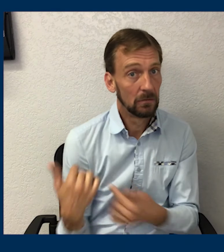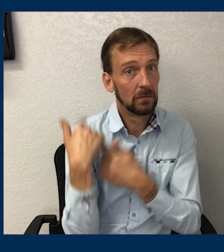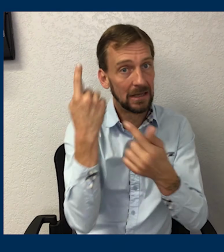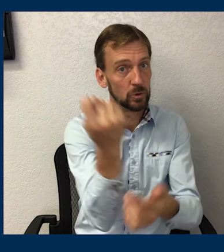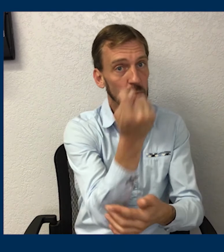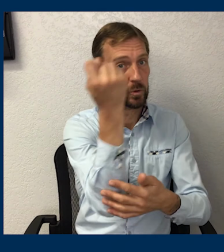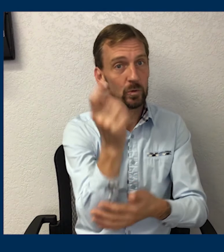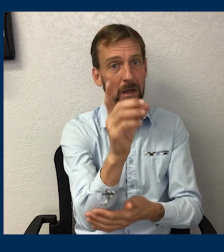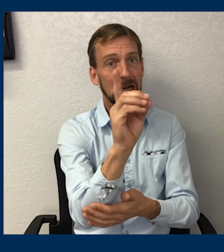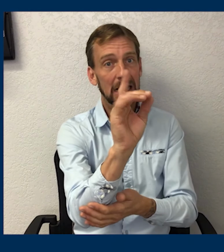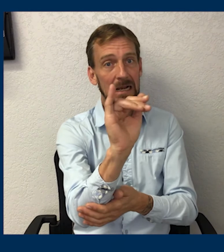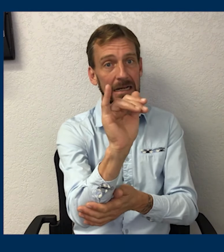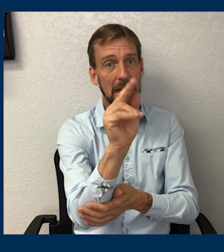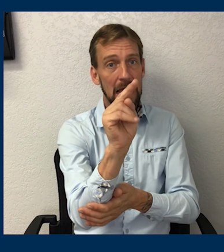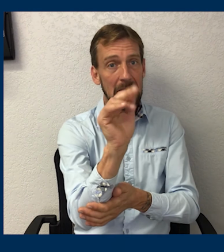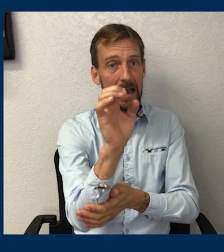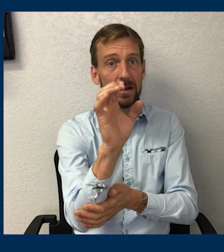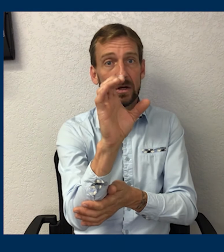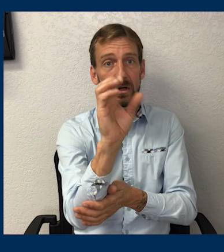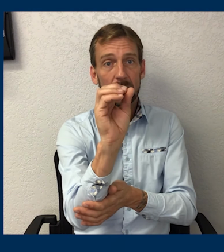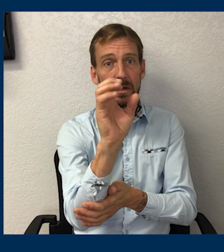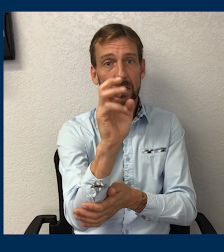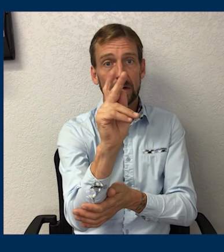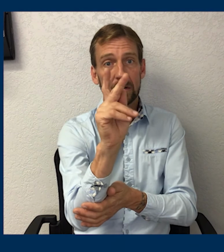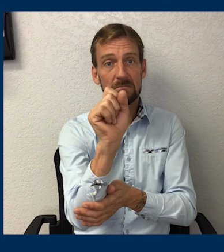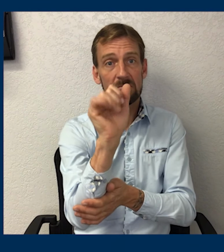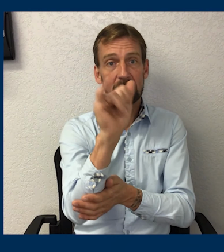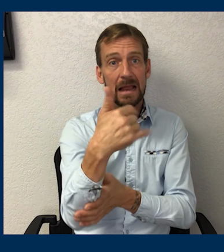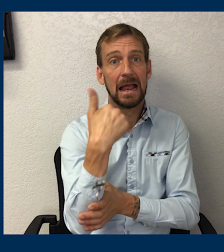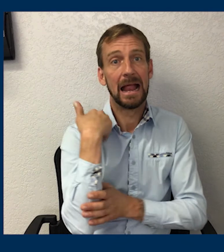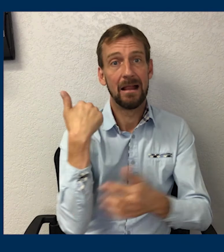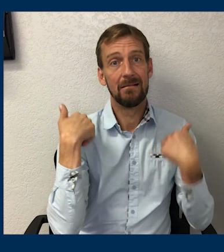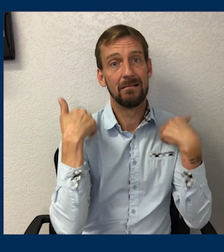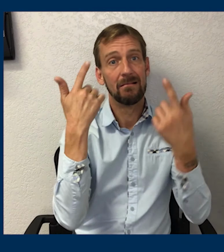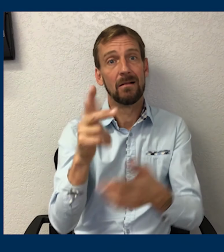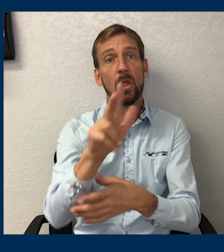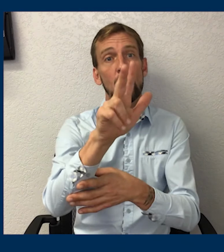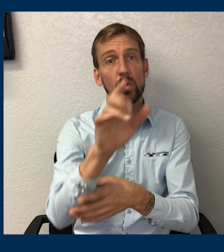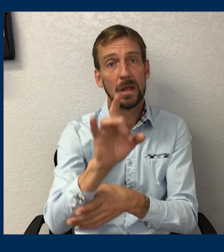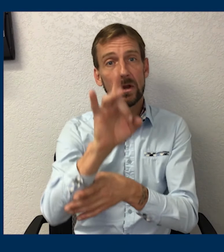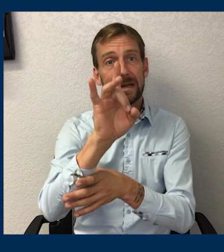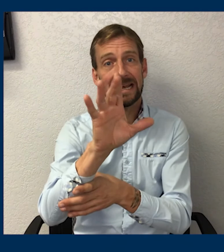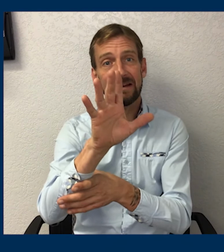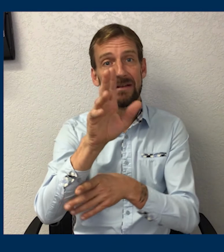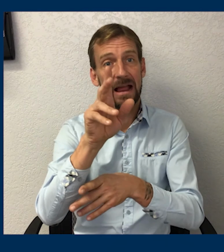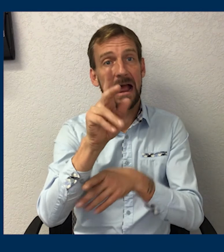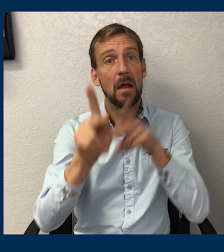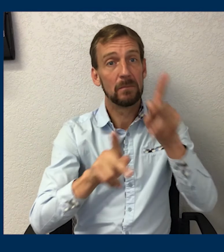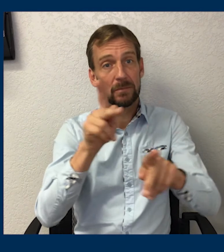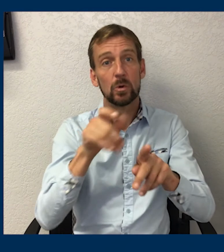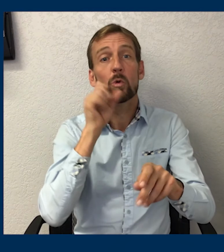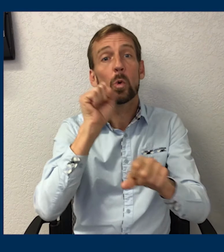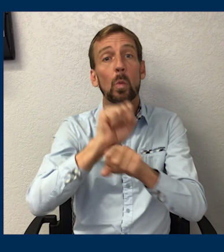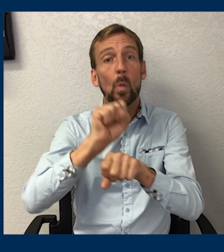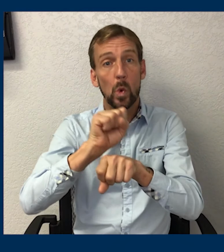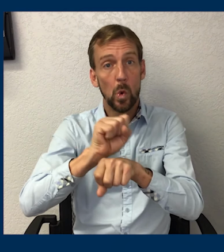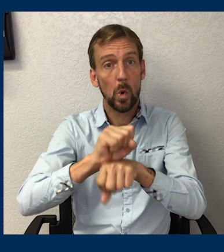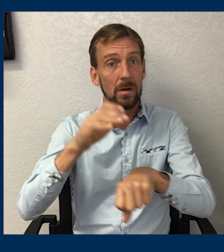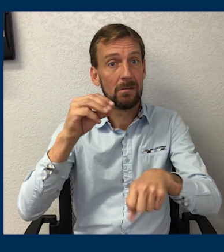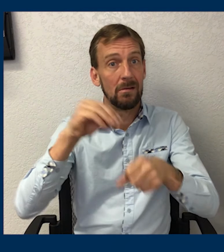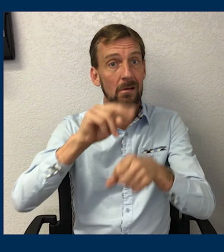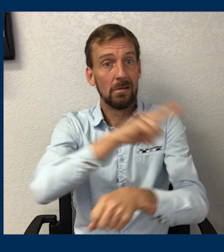Cox reports out every Tuesday, we've had 385 Kaweah Delta employees that have tested positive, again, since